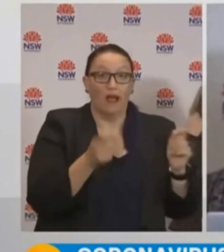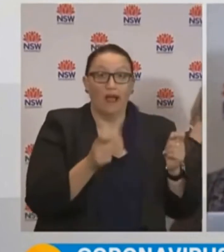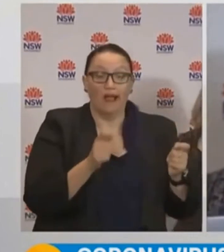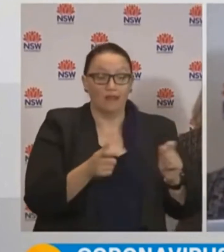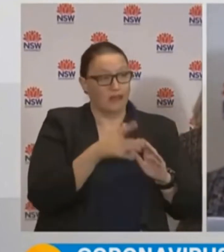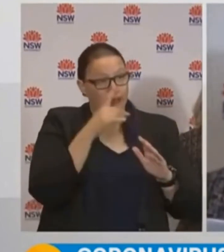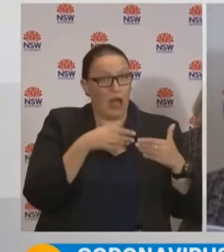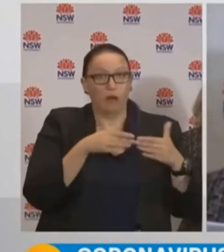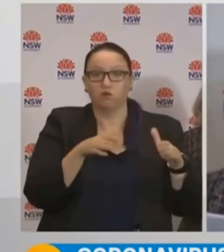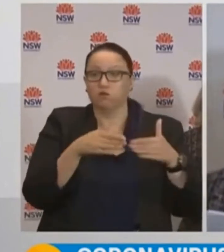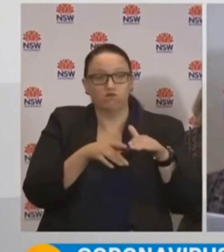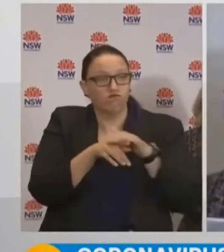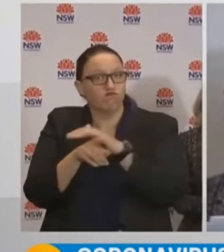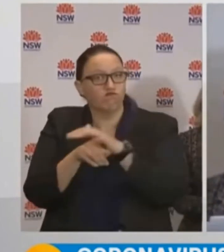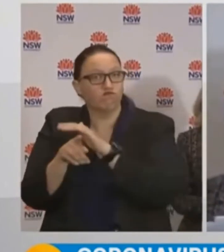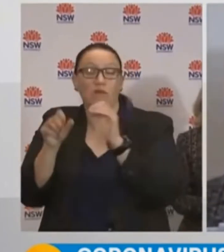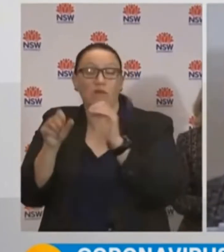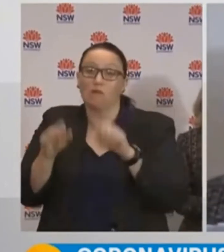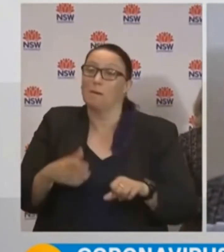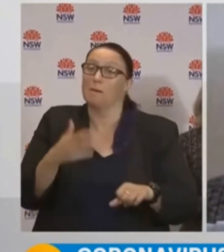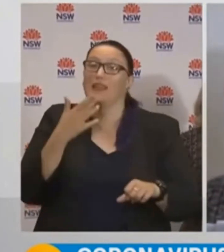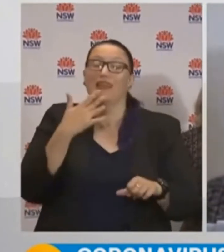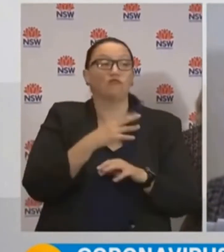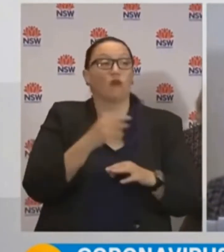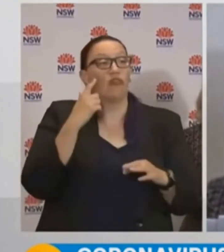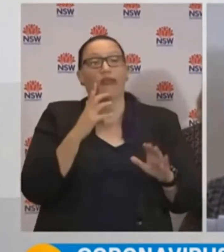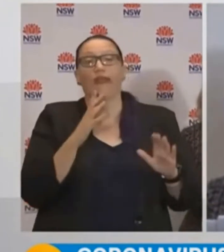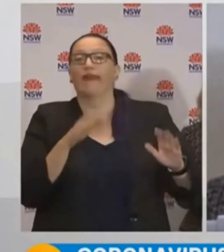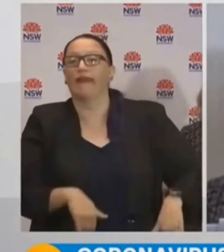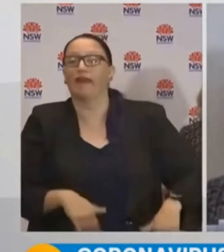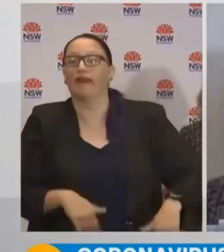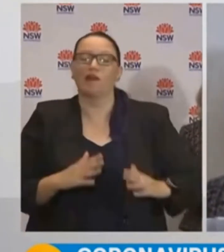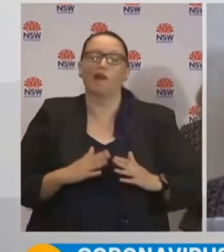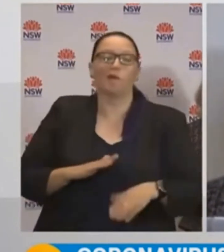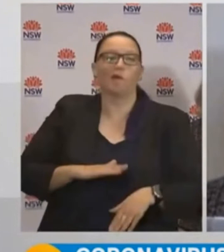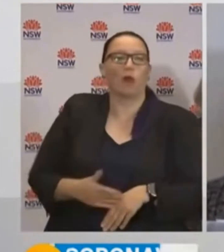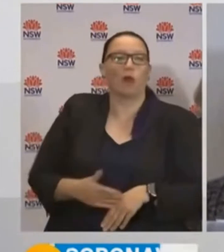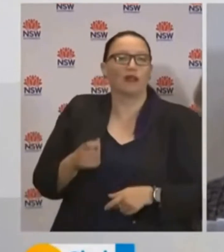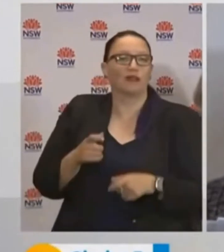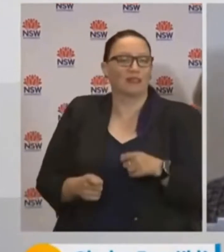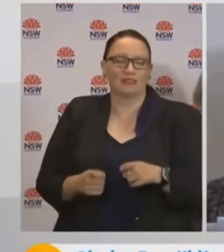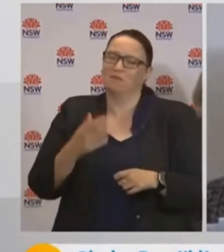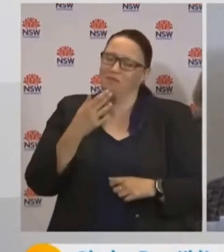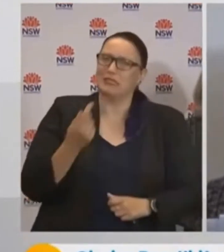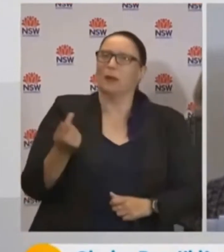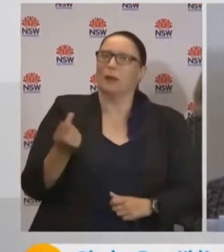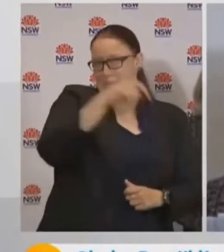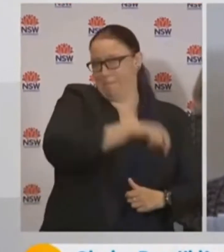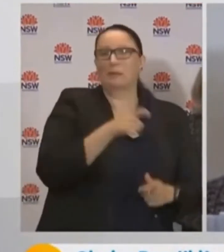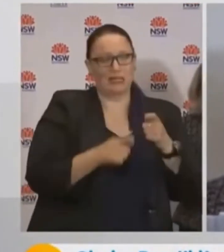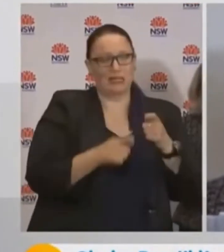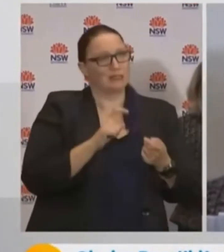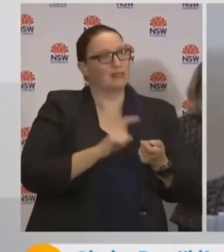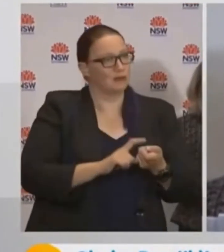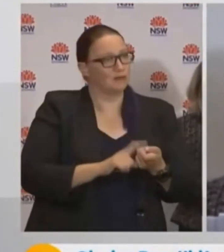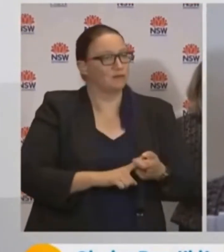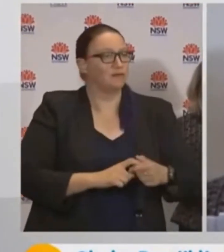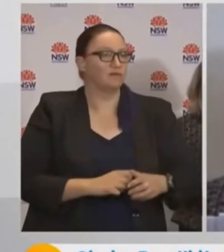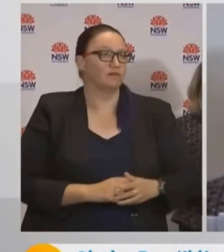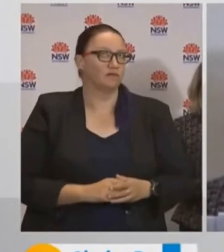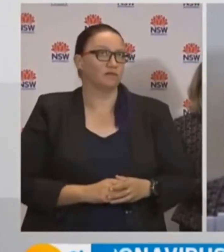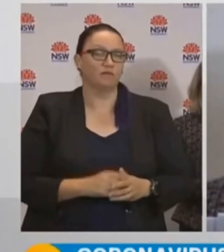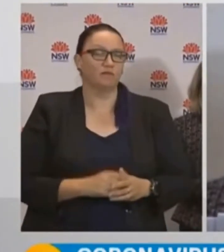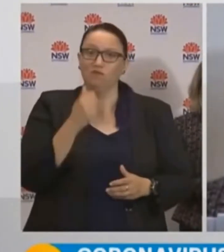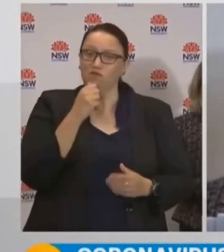with the milder symptoms. Please make sure you do. And please make sure that if there's somebody in your workplace